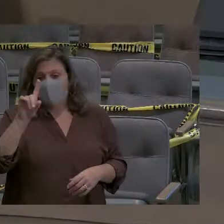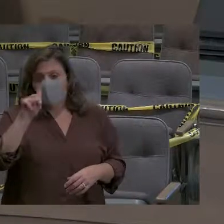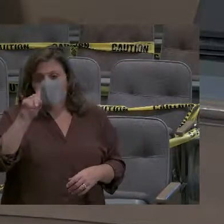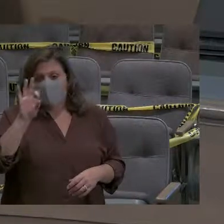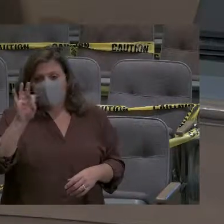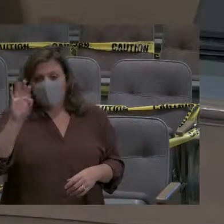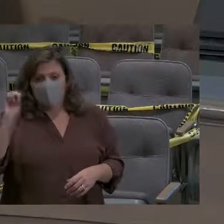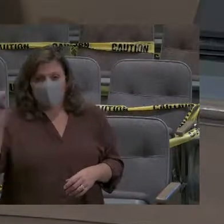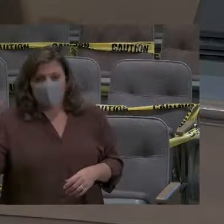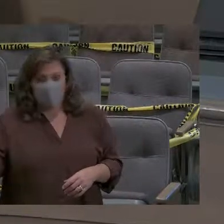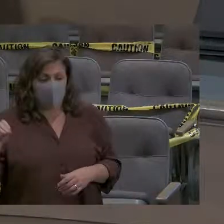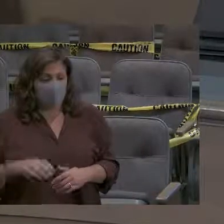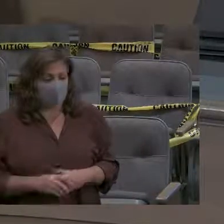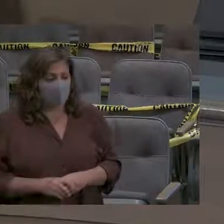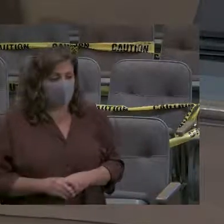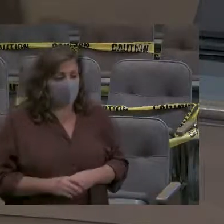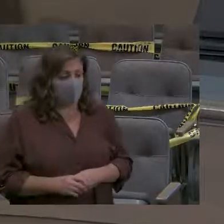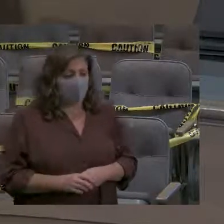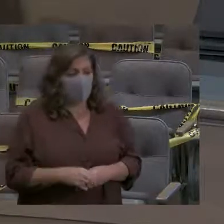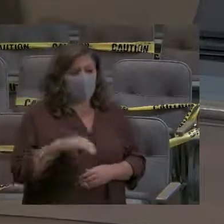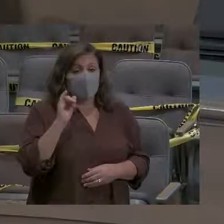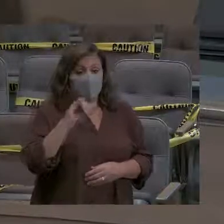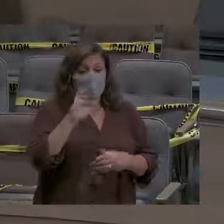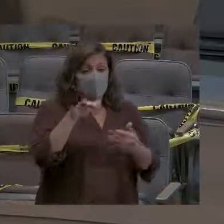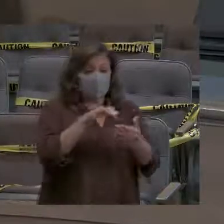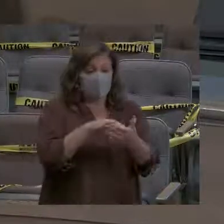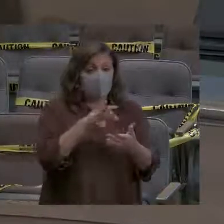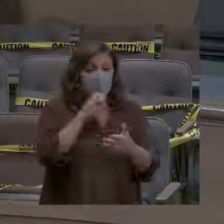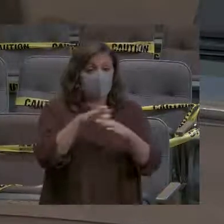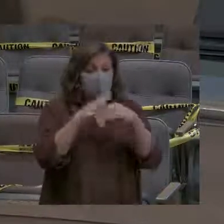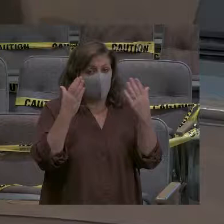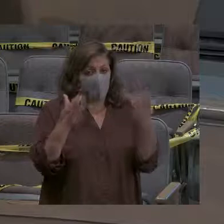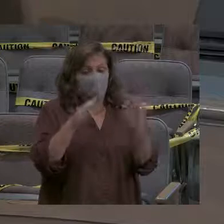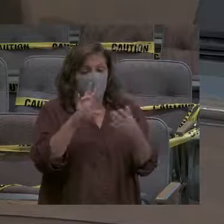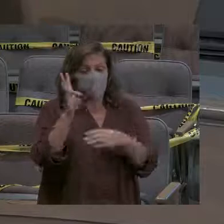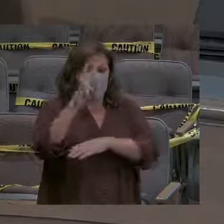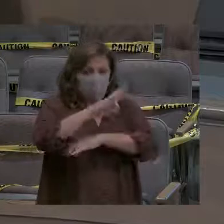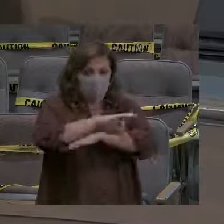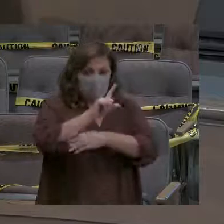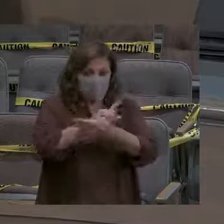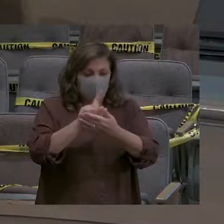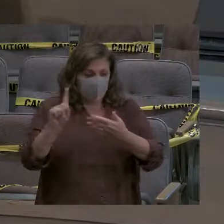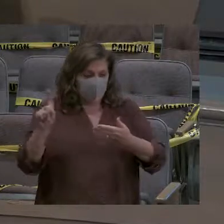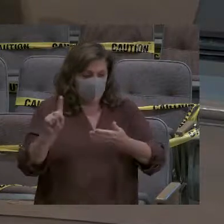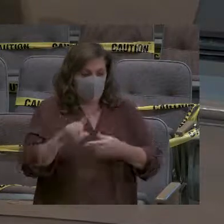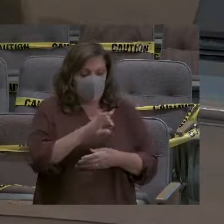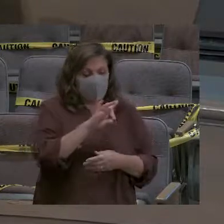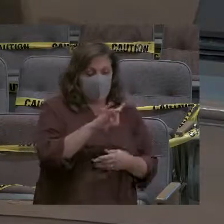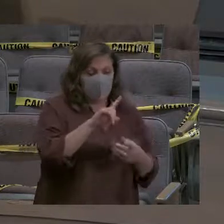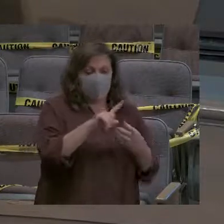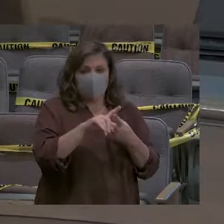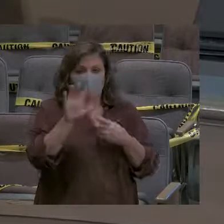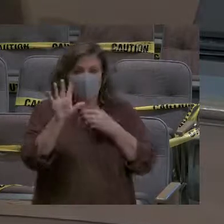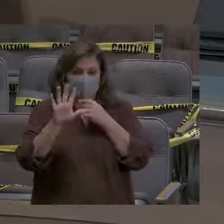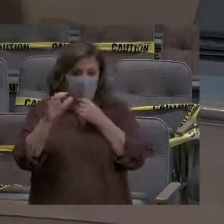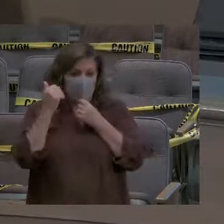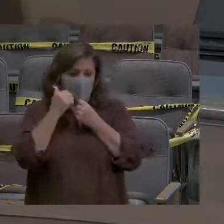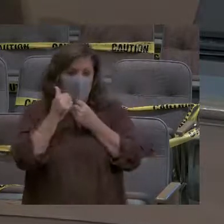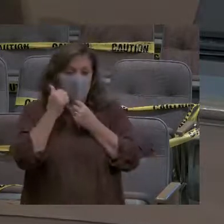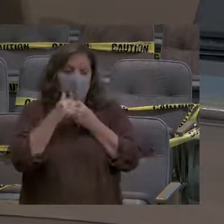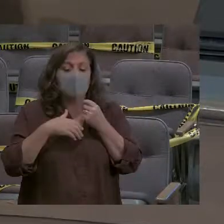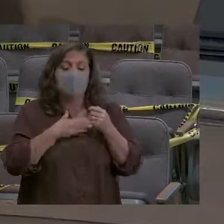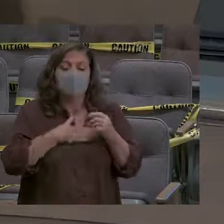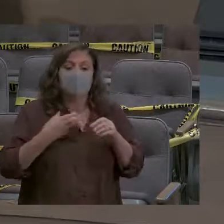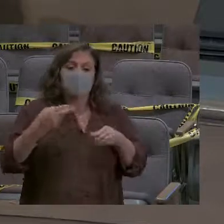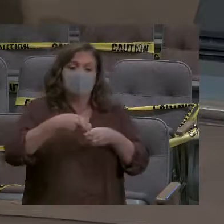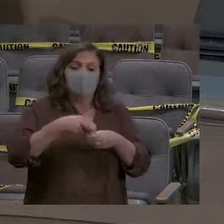229-302-1900. The EOC is open 7 days a week from 8 to 5 daily. Please join